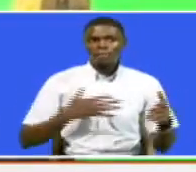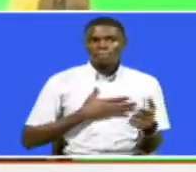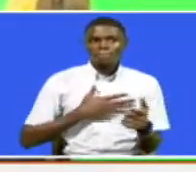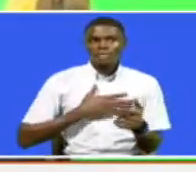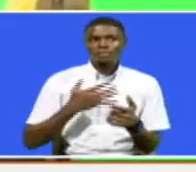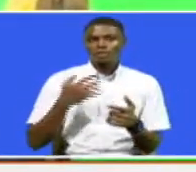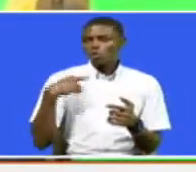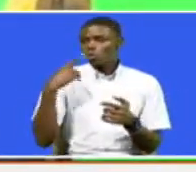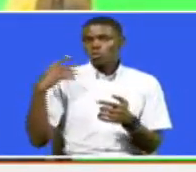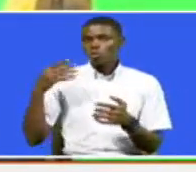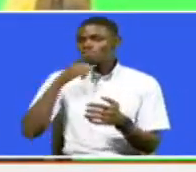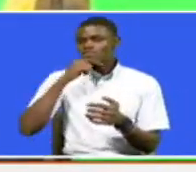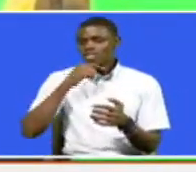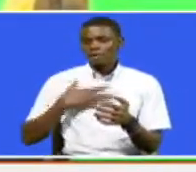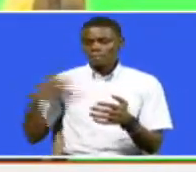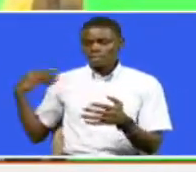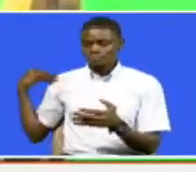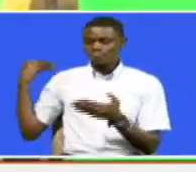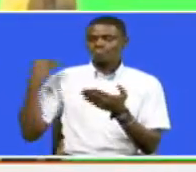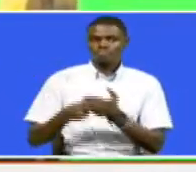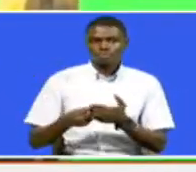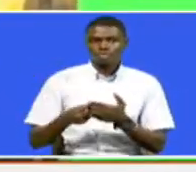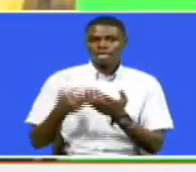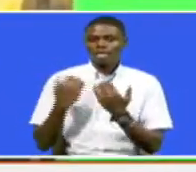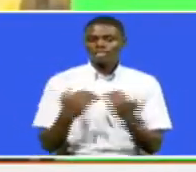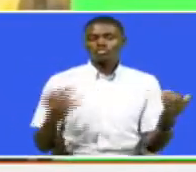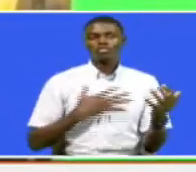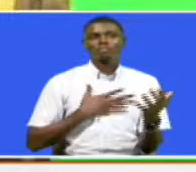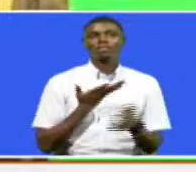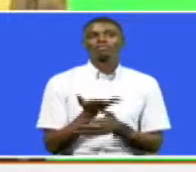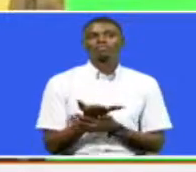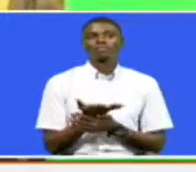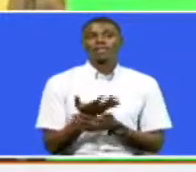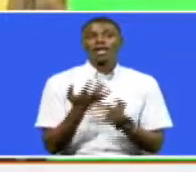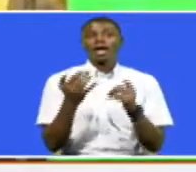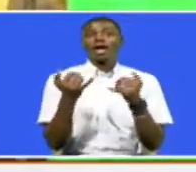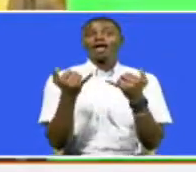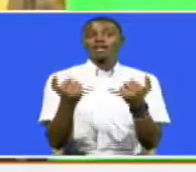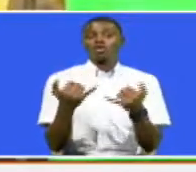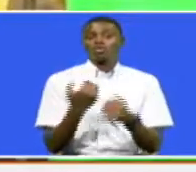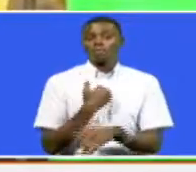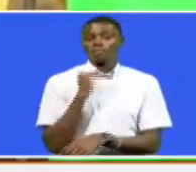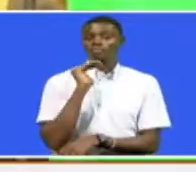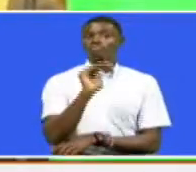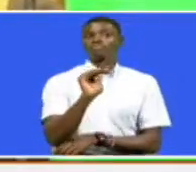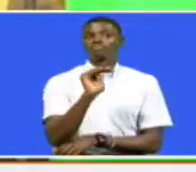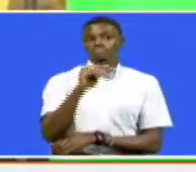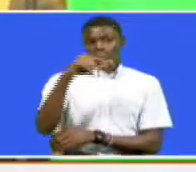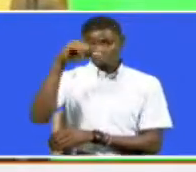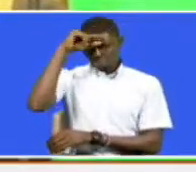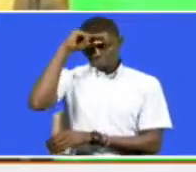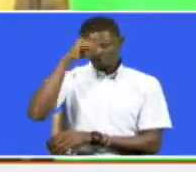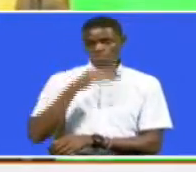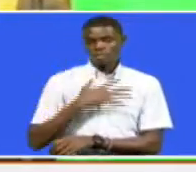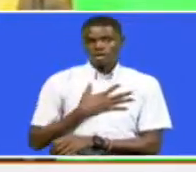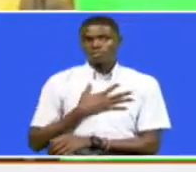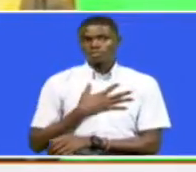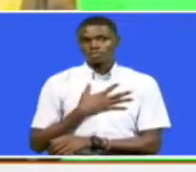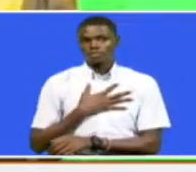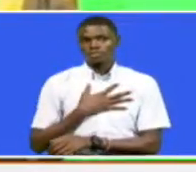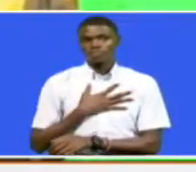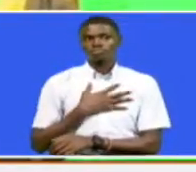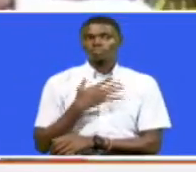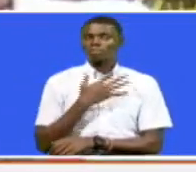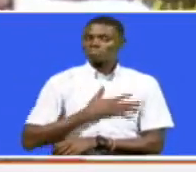nilipewa na baba yangu na watoto wangu na kila mtu wangu. Sasa nauliza serikali yetu